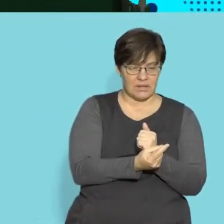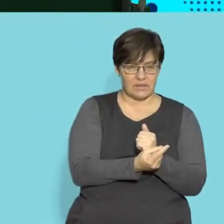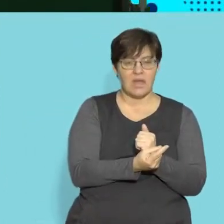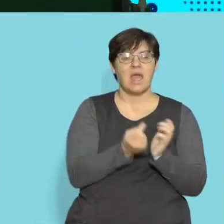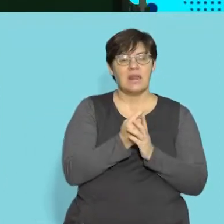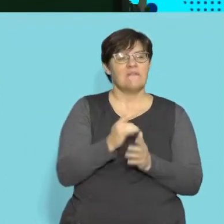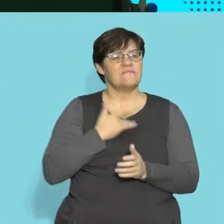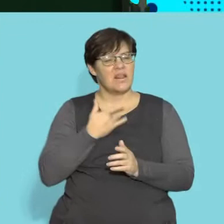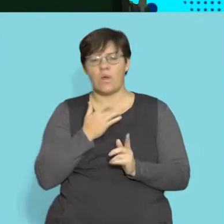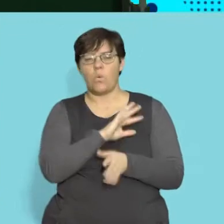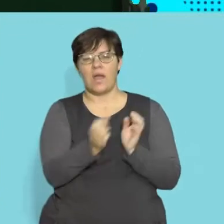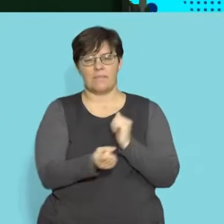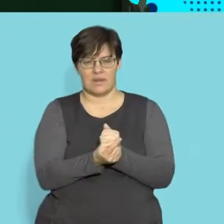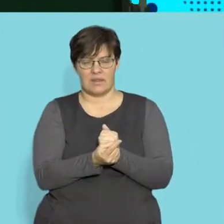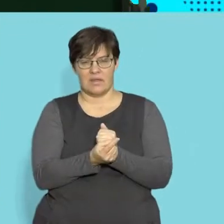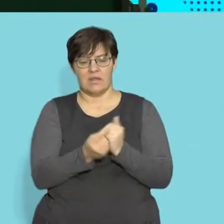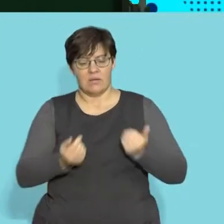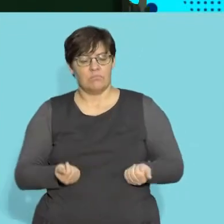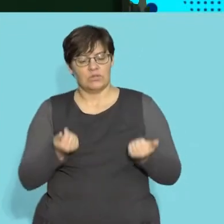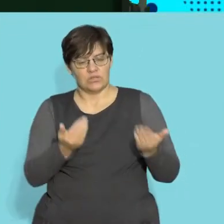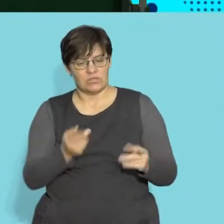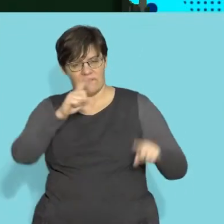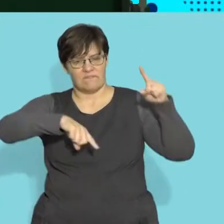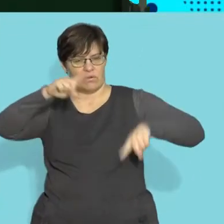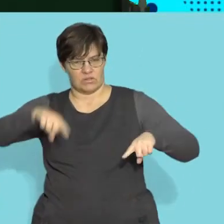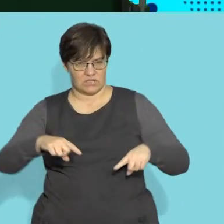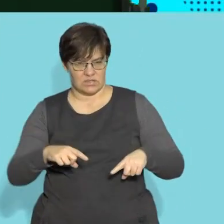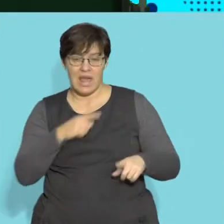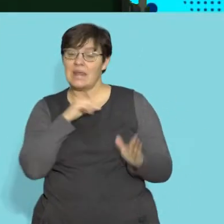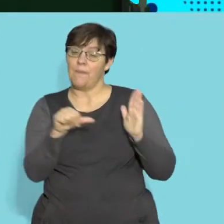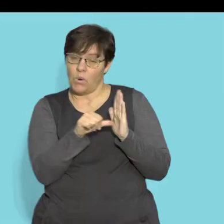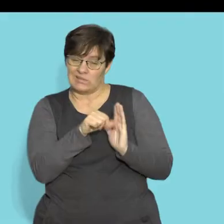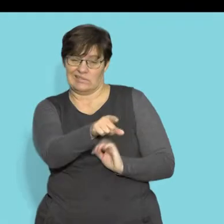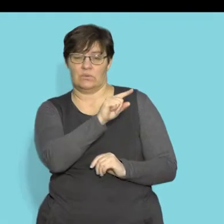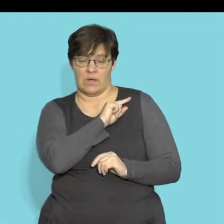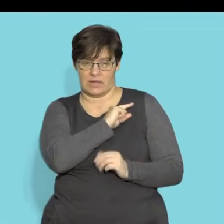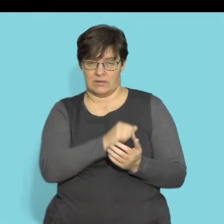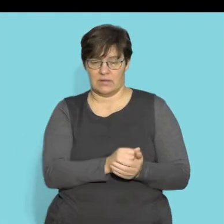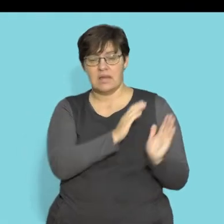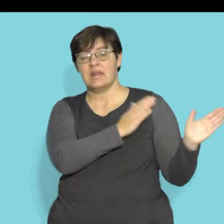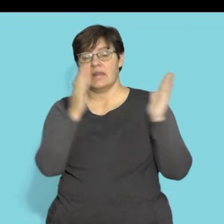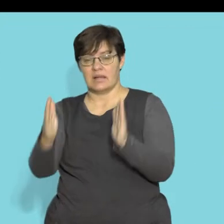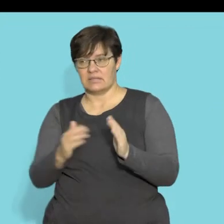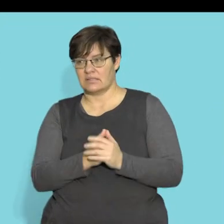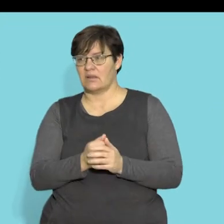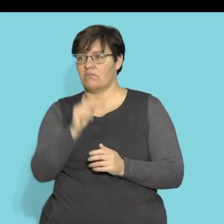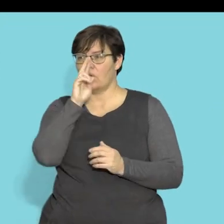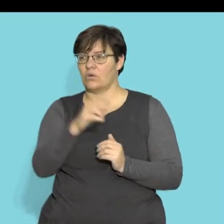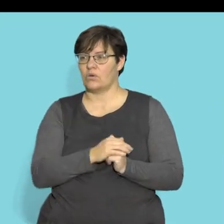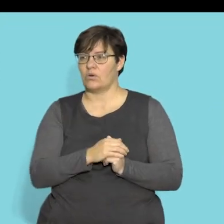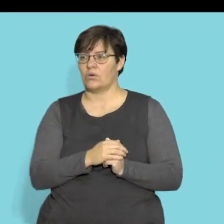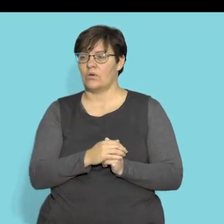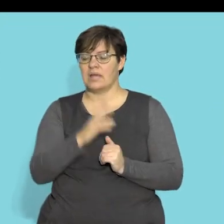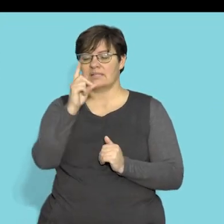give a sense of what happens that produces variation and its importance. The next area is when we look at